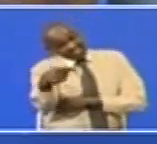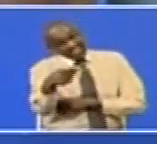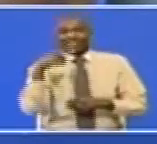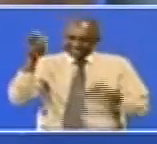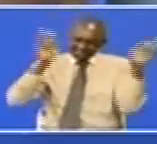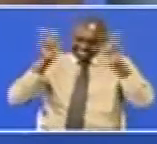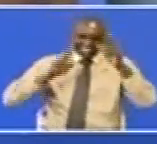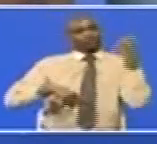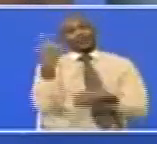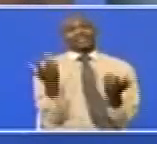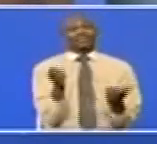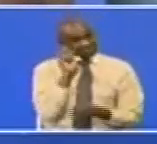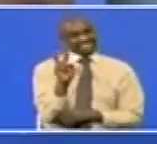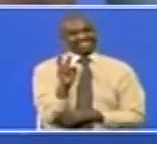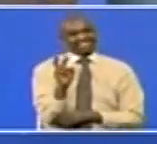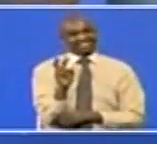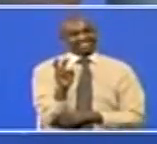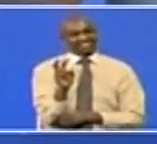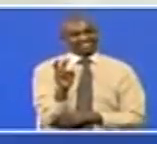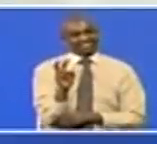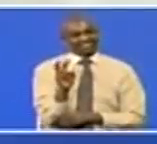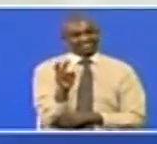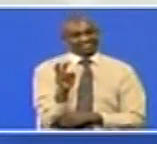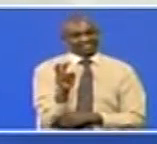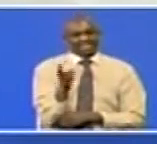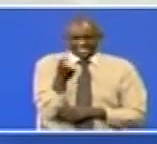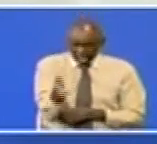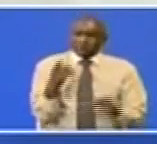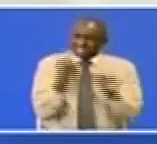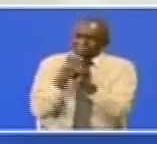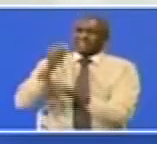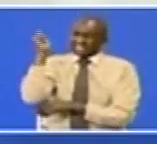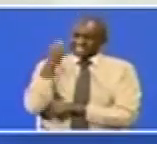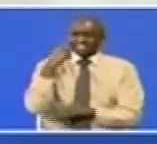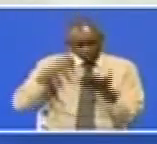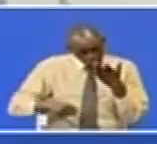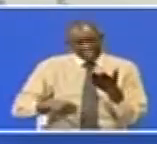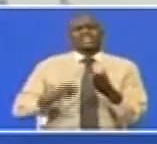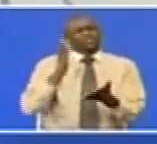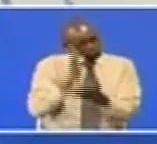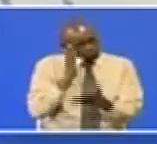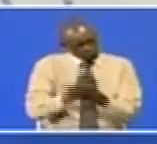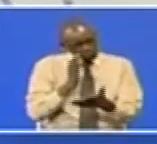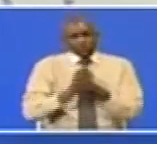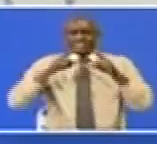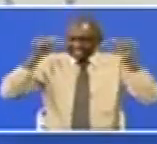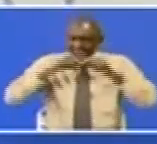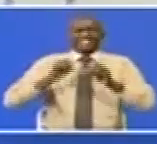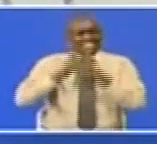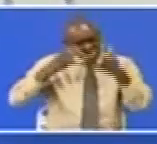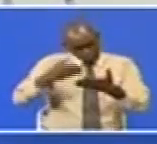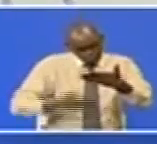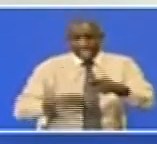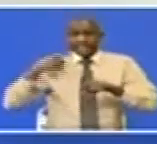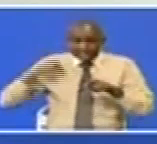will be sorted out by Kenyans before we get to 2017. A cross-section of Kenyans have sworn affidavits complaining that when they showed up